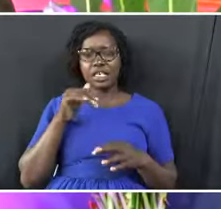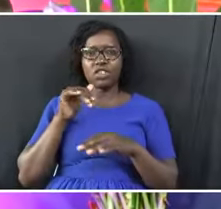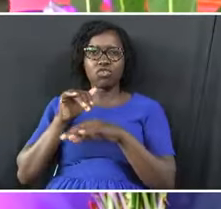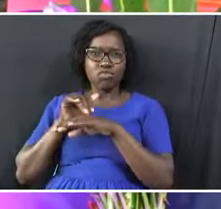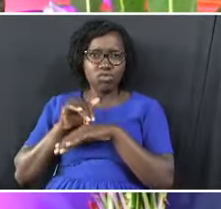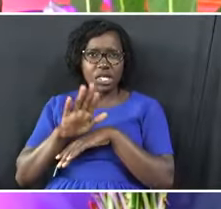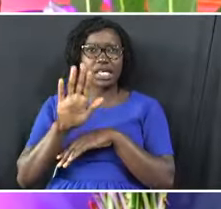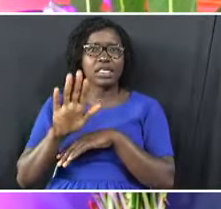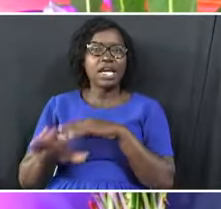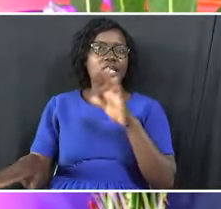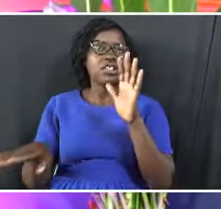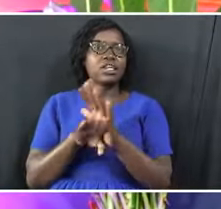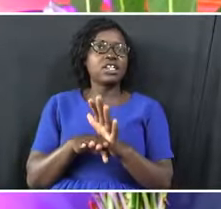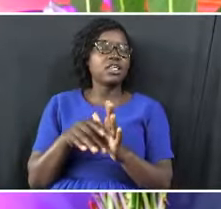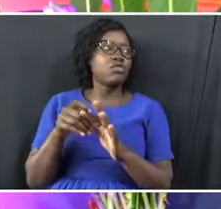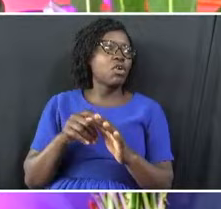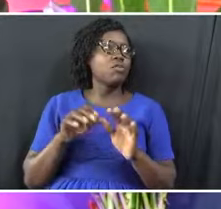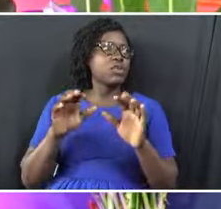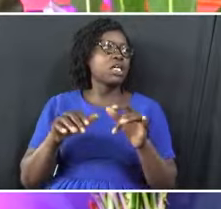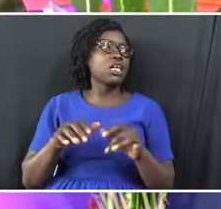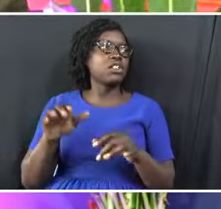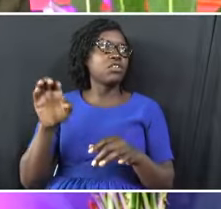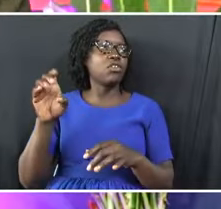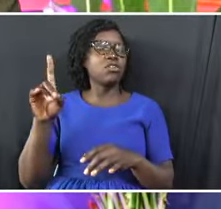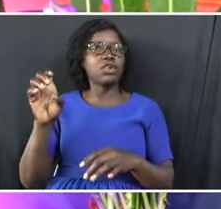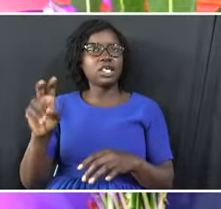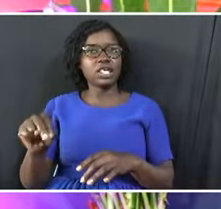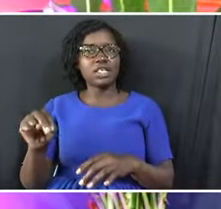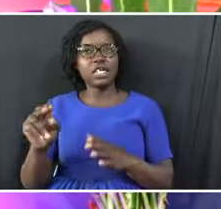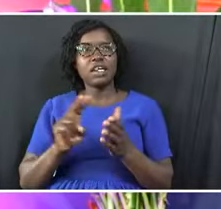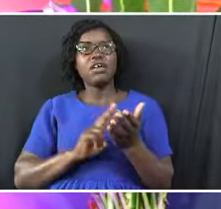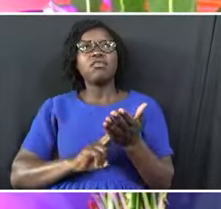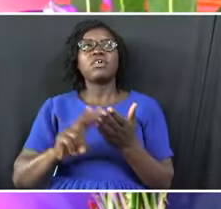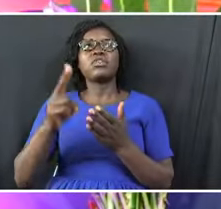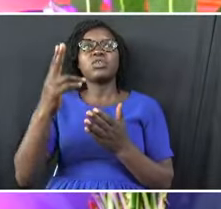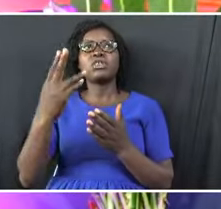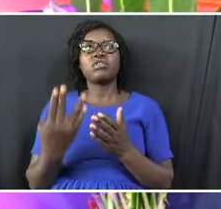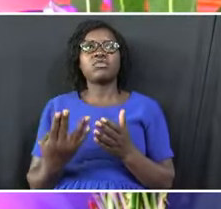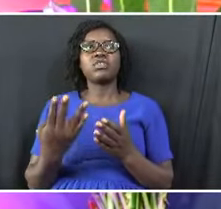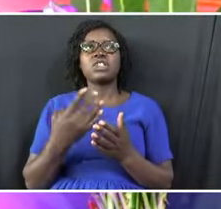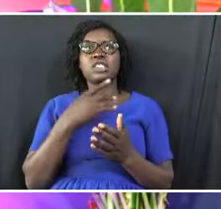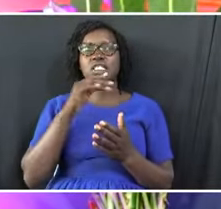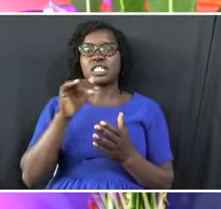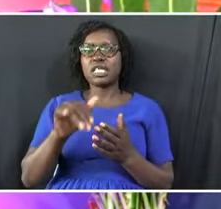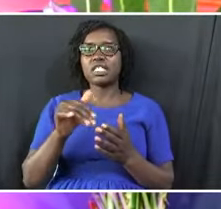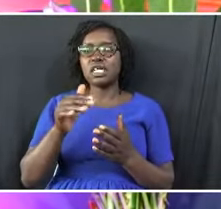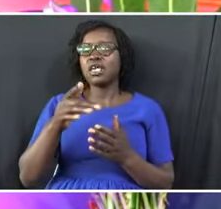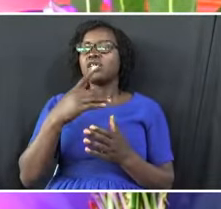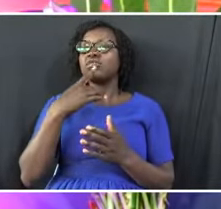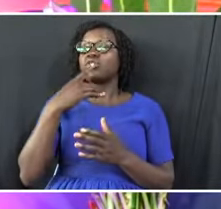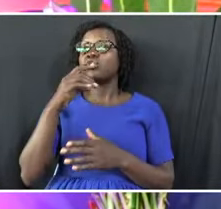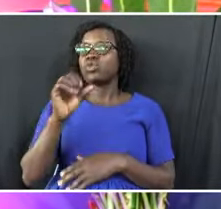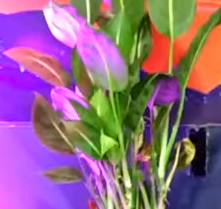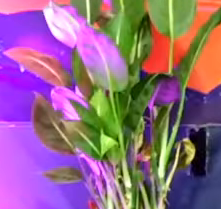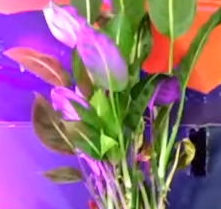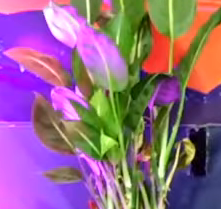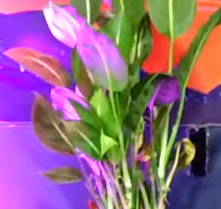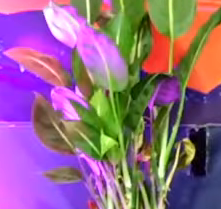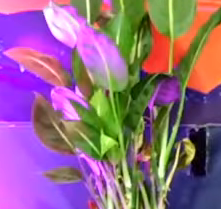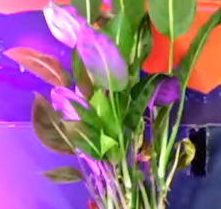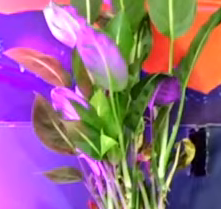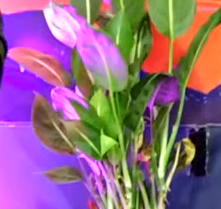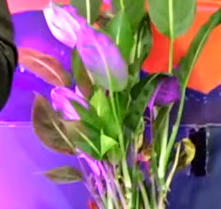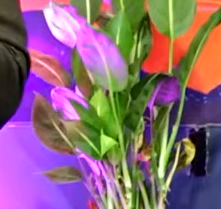away from the Garden of Eden. Verse 24 of Genesis 3 says, "So he drove out the